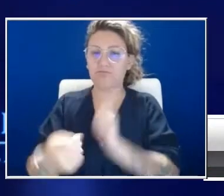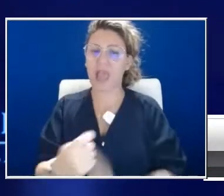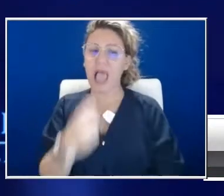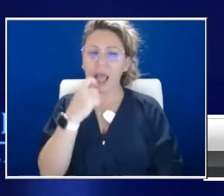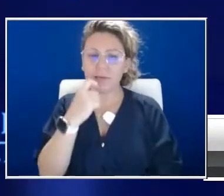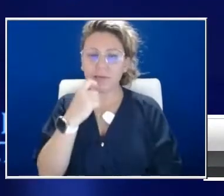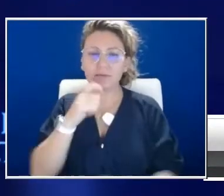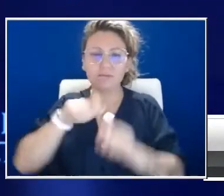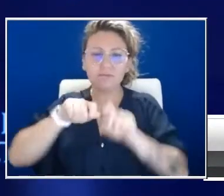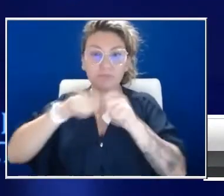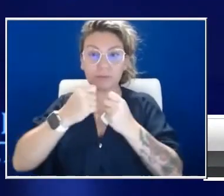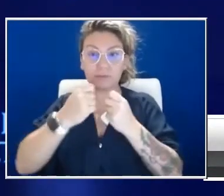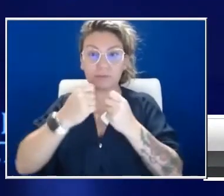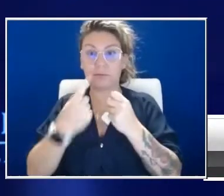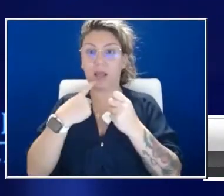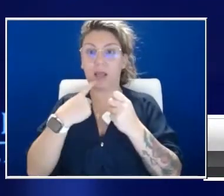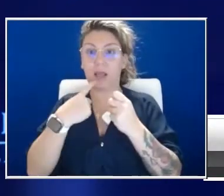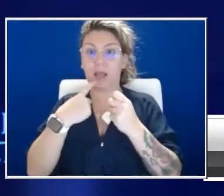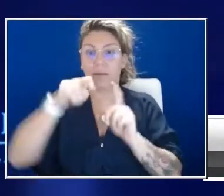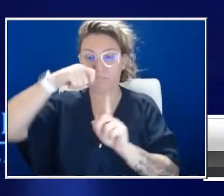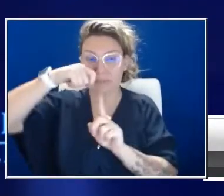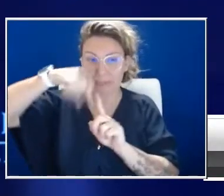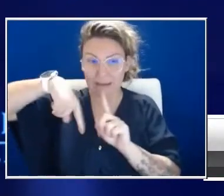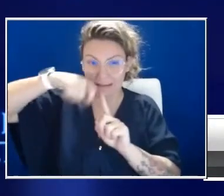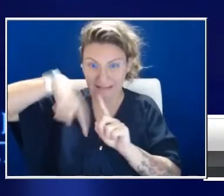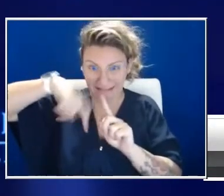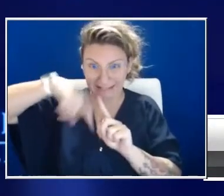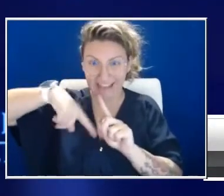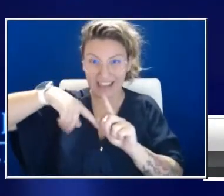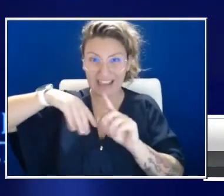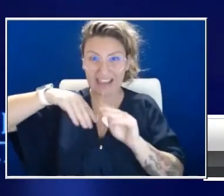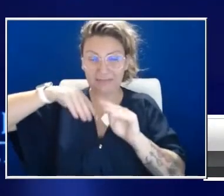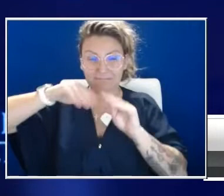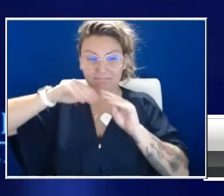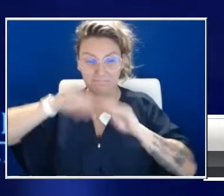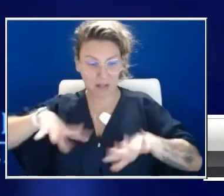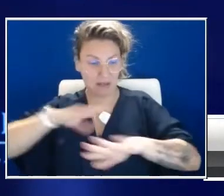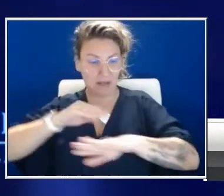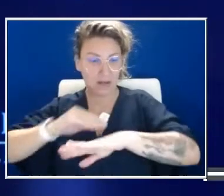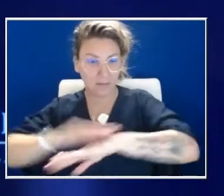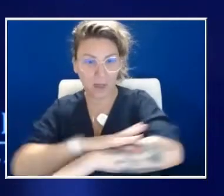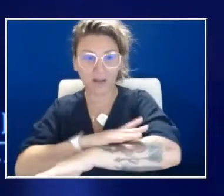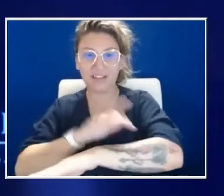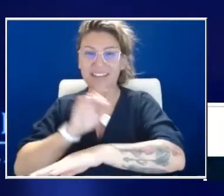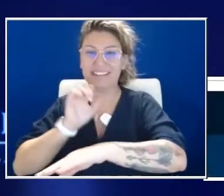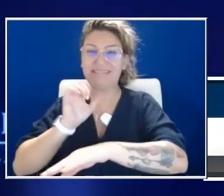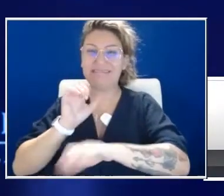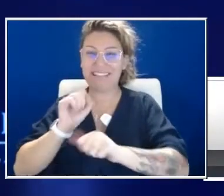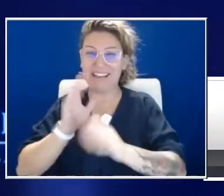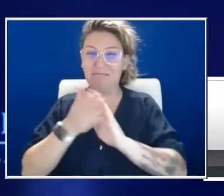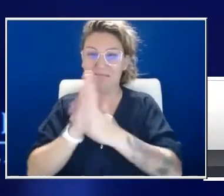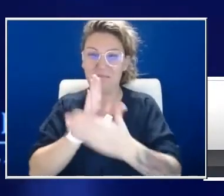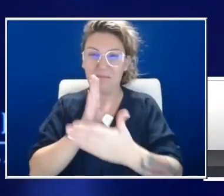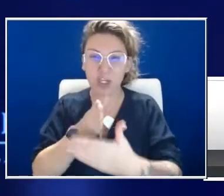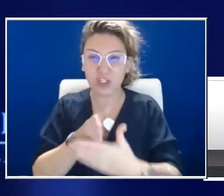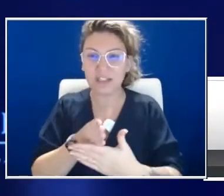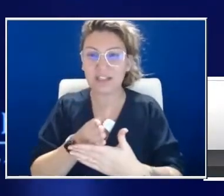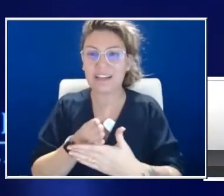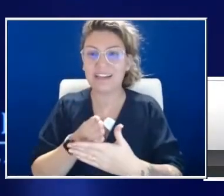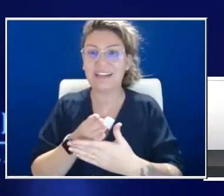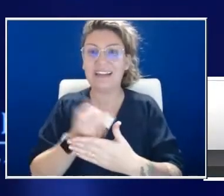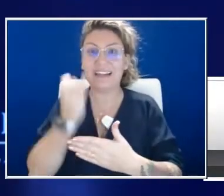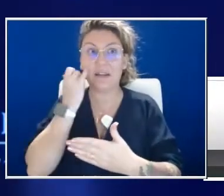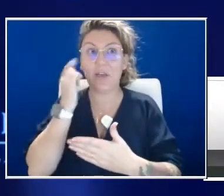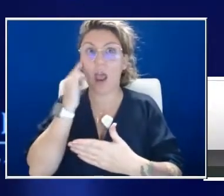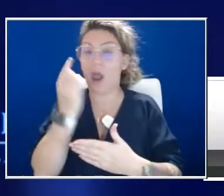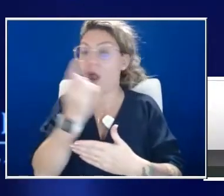contents inside can leak out. If they splash on your skin, they can be irritating. It can also be irritating, especially if they splash in your eye, like if a